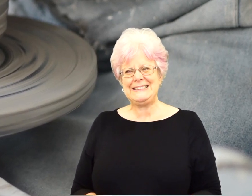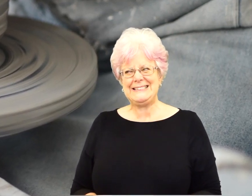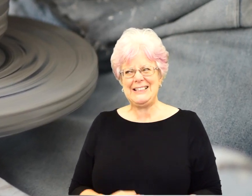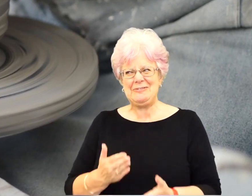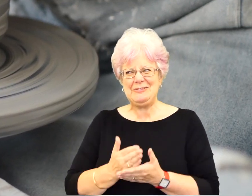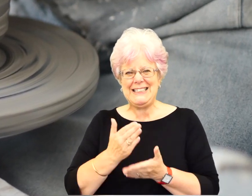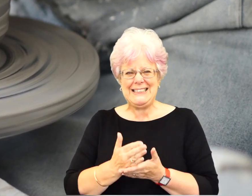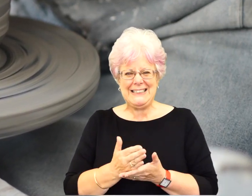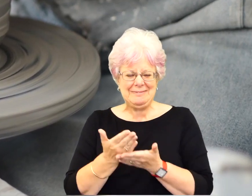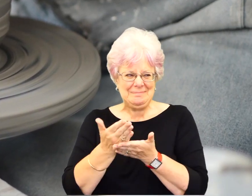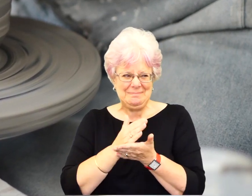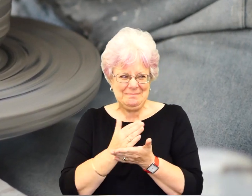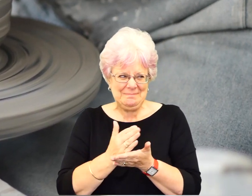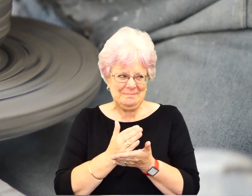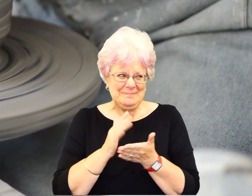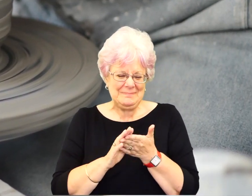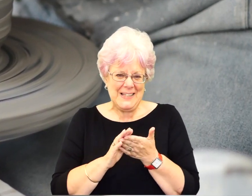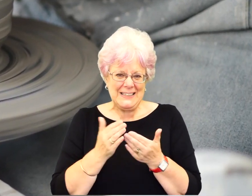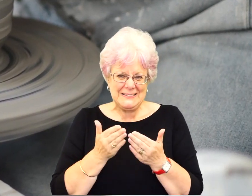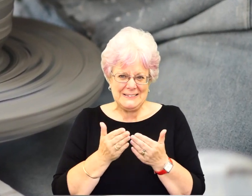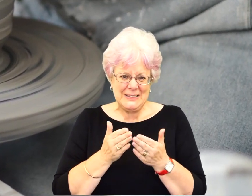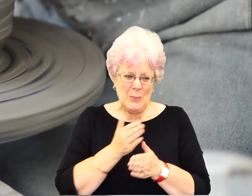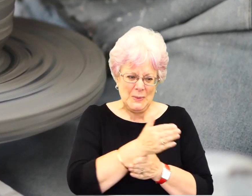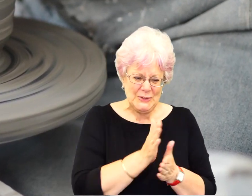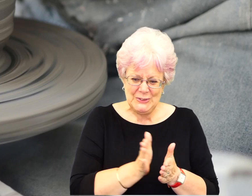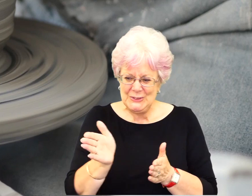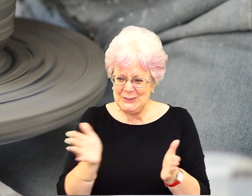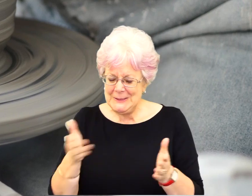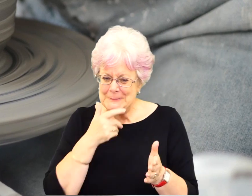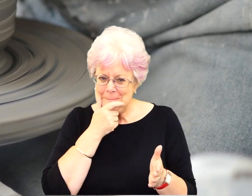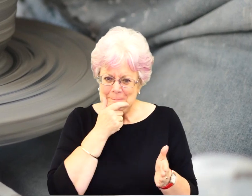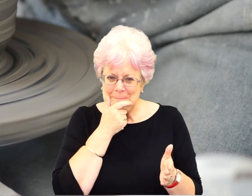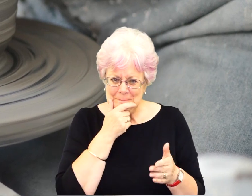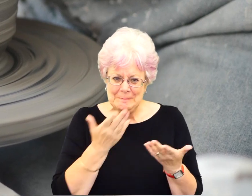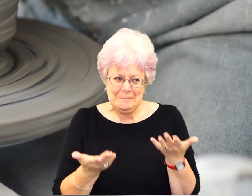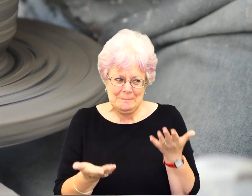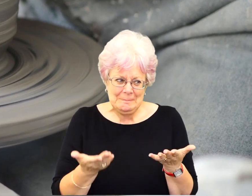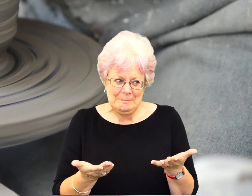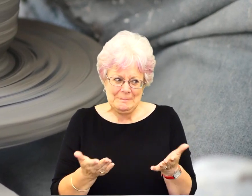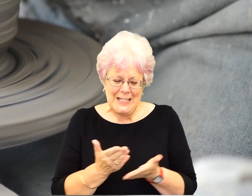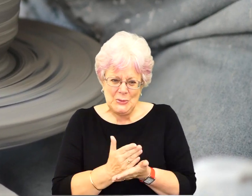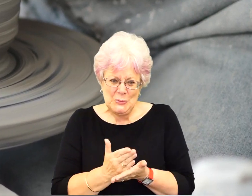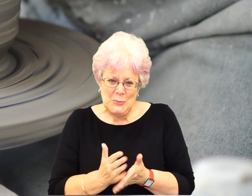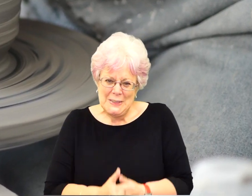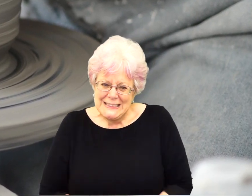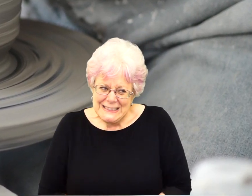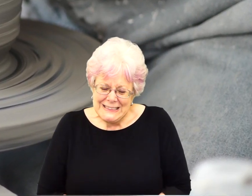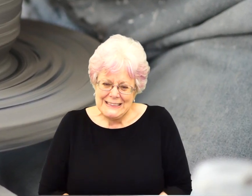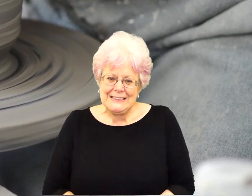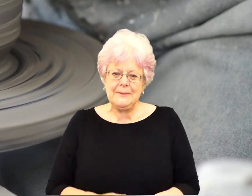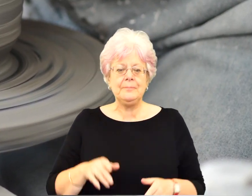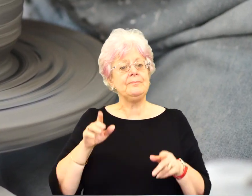And I'm not sure where that'll go. I'm just sort of conscious of that sort of murmuring away. You throw. You also hand